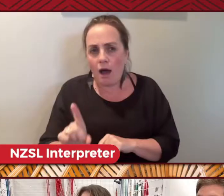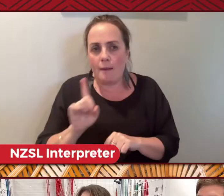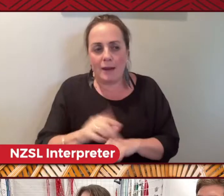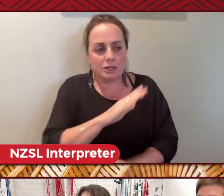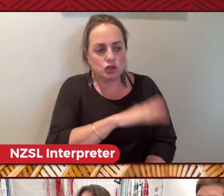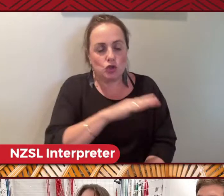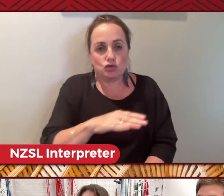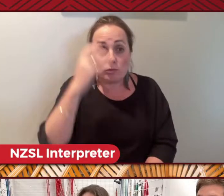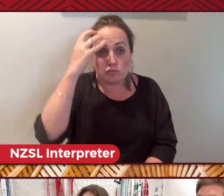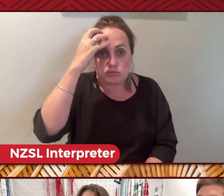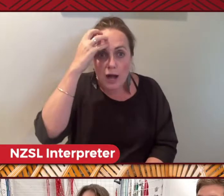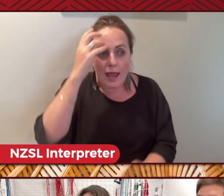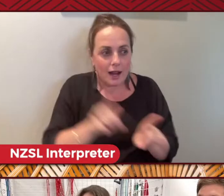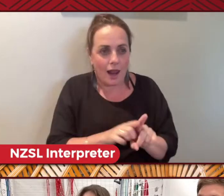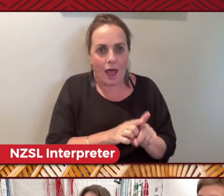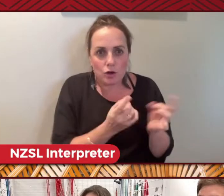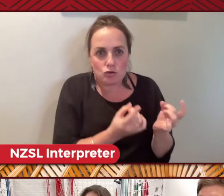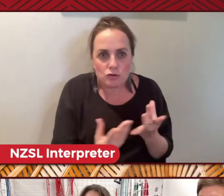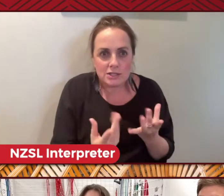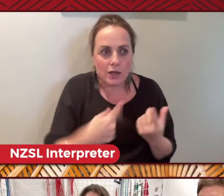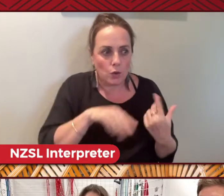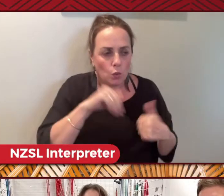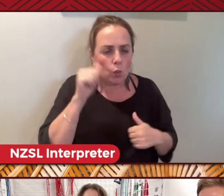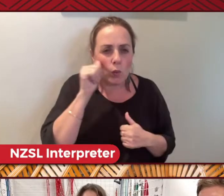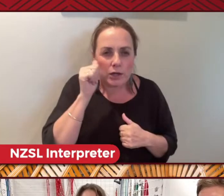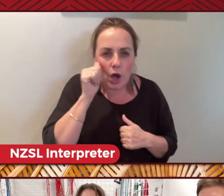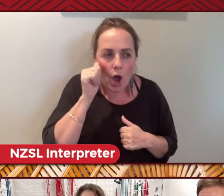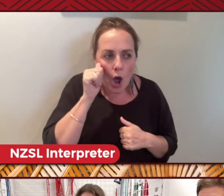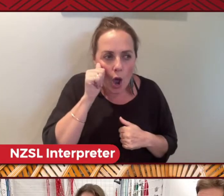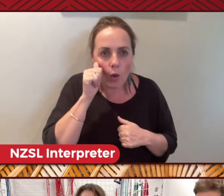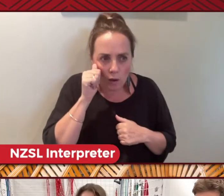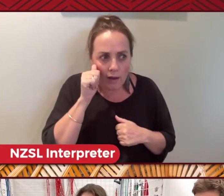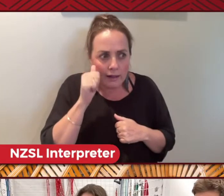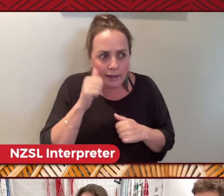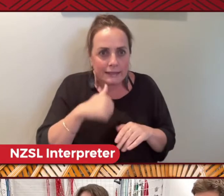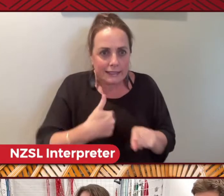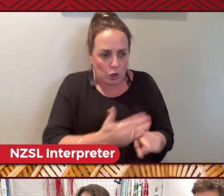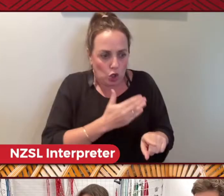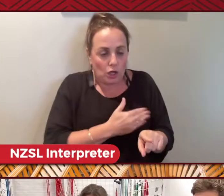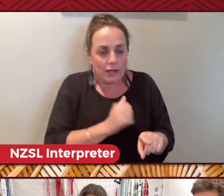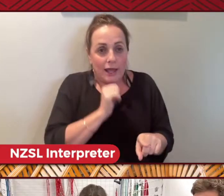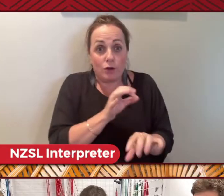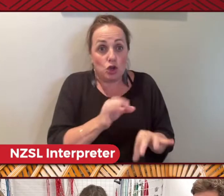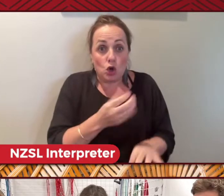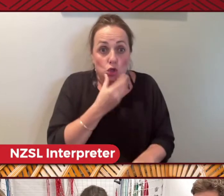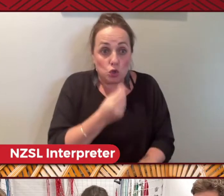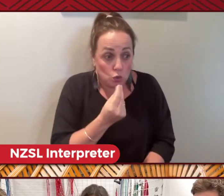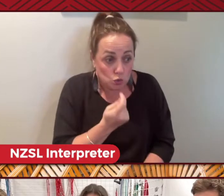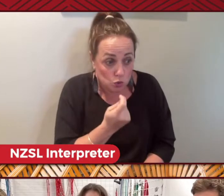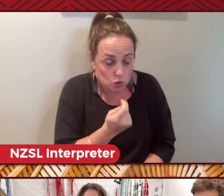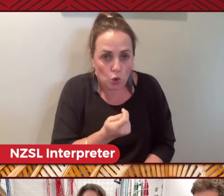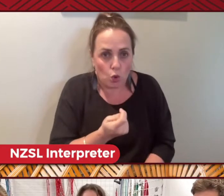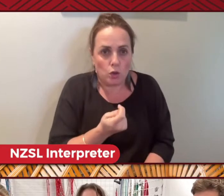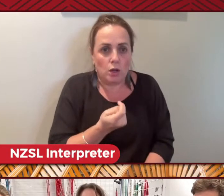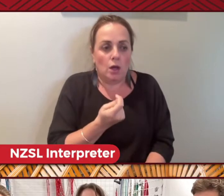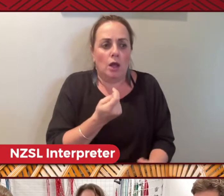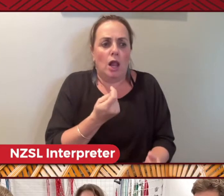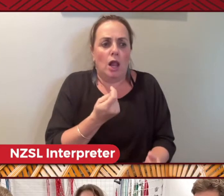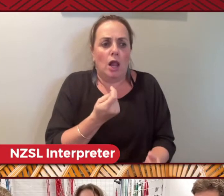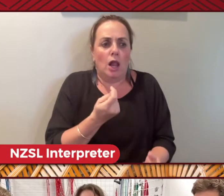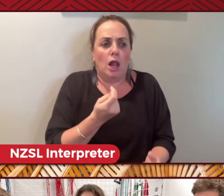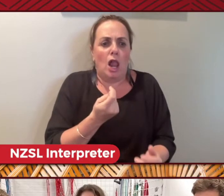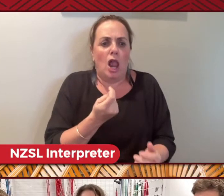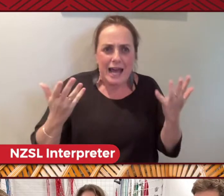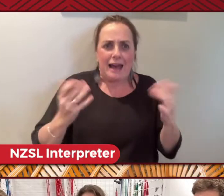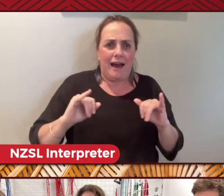that we know that there is this kind of pruning that happens. Like, so if you don't use something, you often lose it, or they're stuck in these reflexive